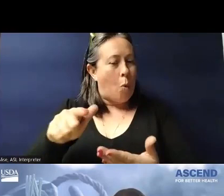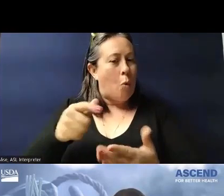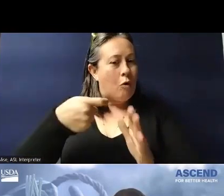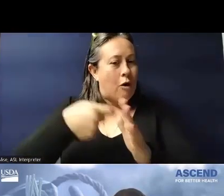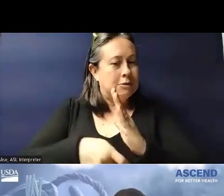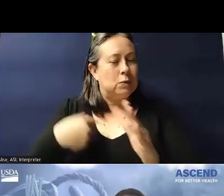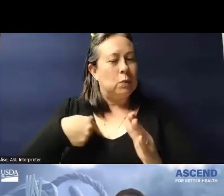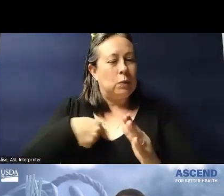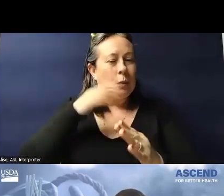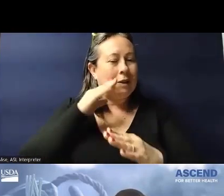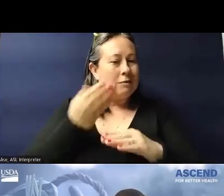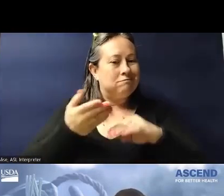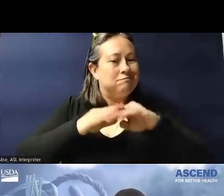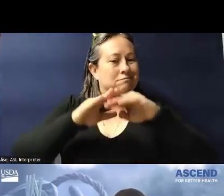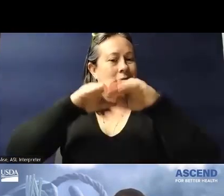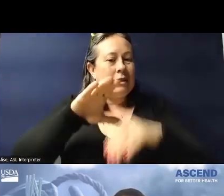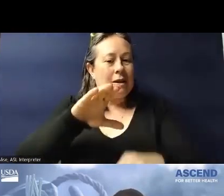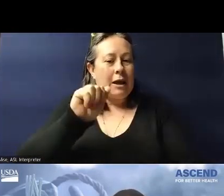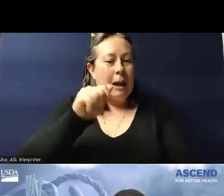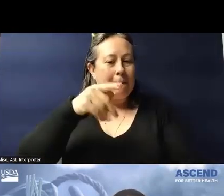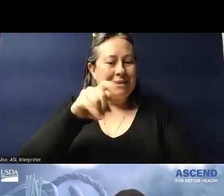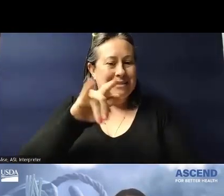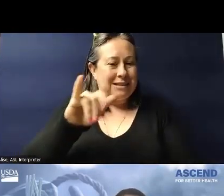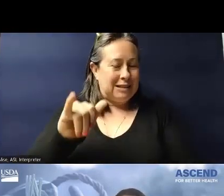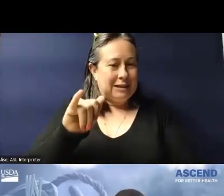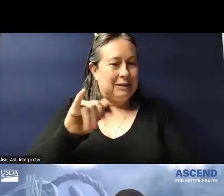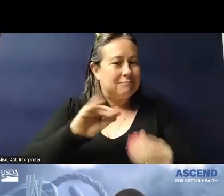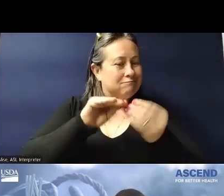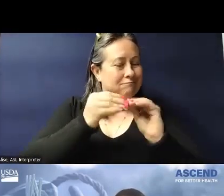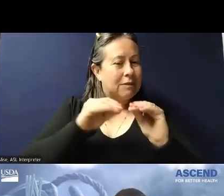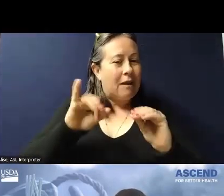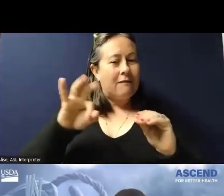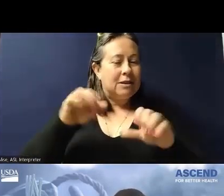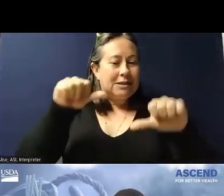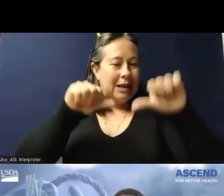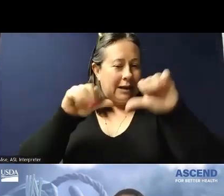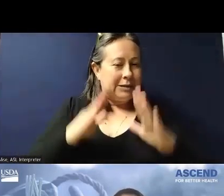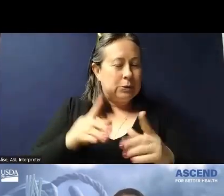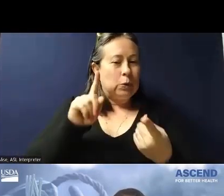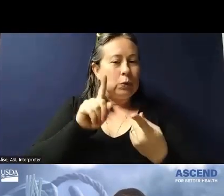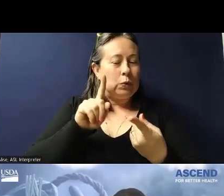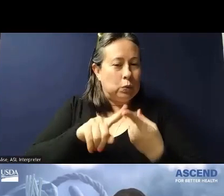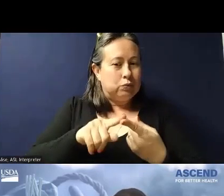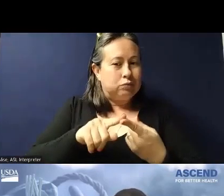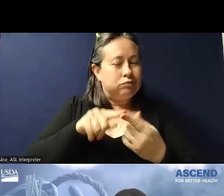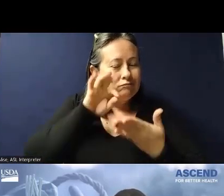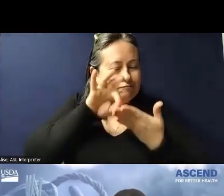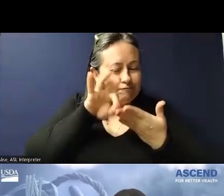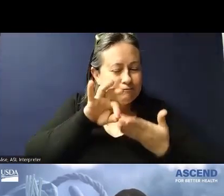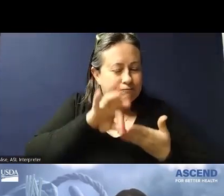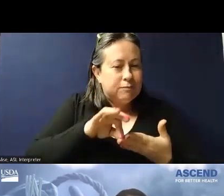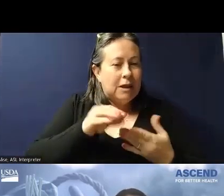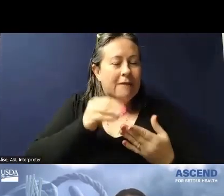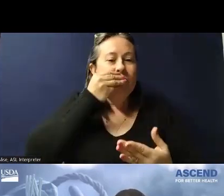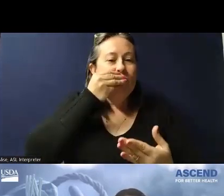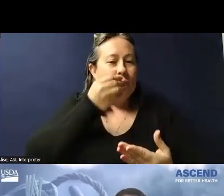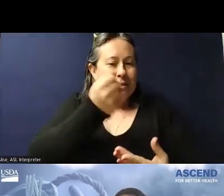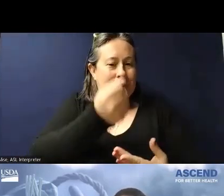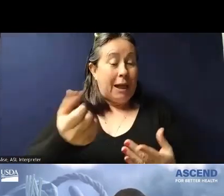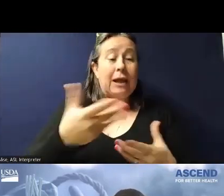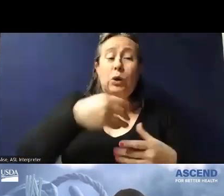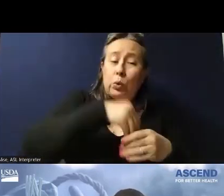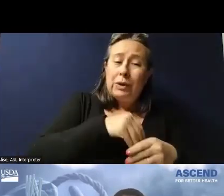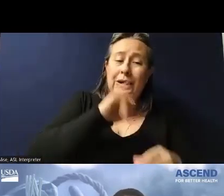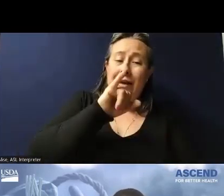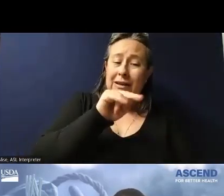build capacity of scientists to catalog all the world's food supply, including indigenous foods, the thousands